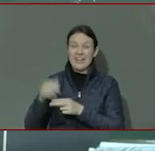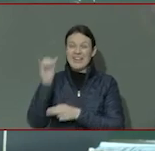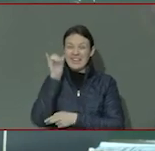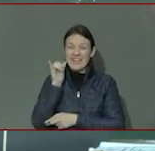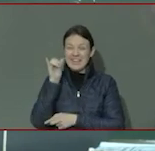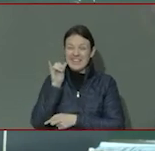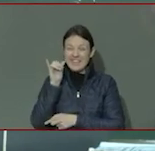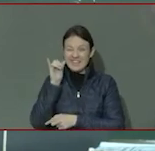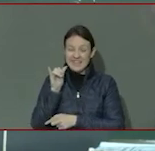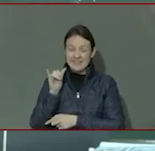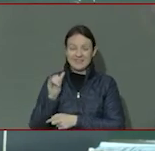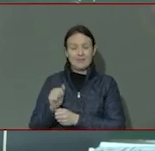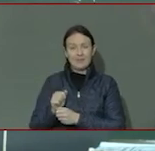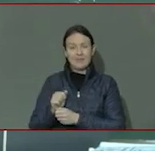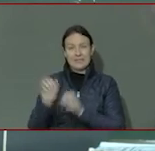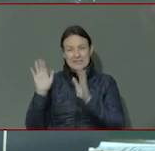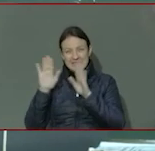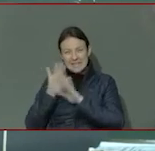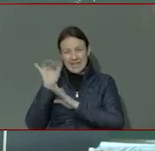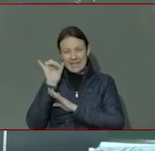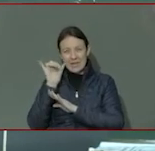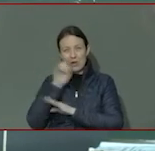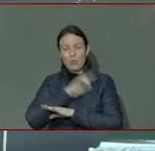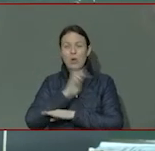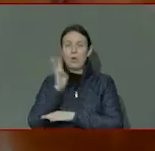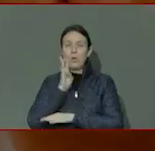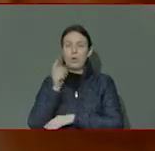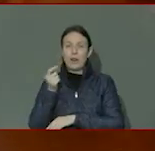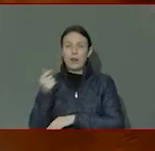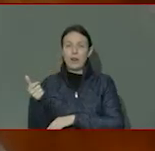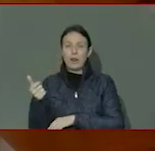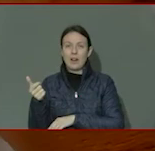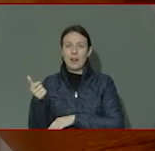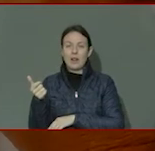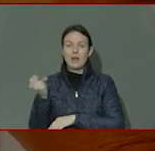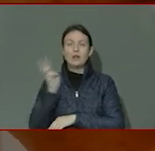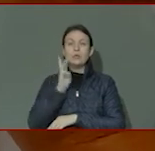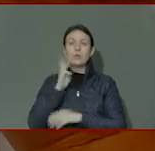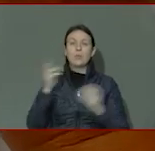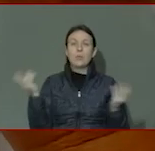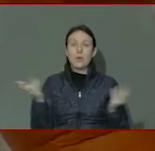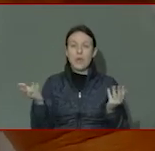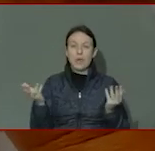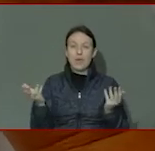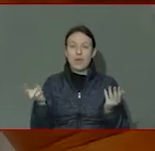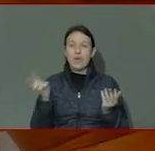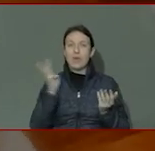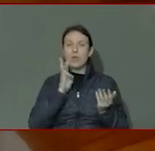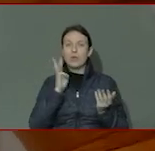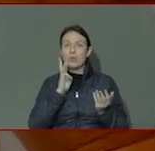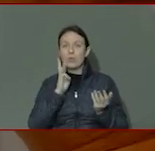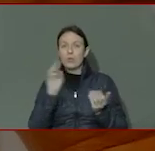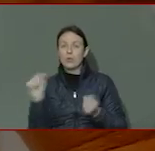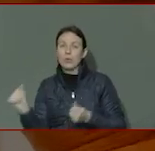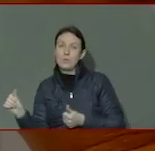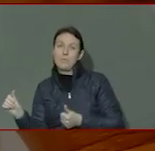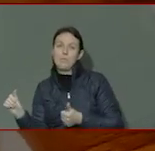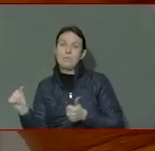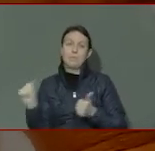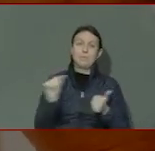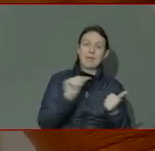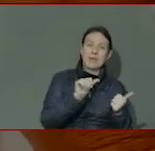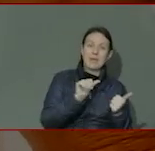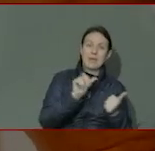contains little water. Where has the water gone? The water must rather be, what is the word?